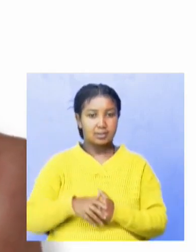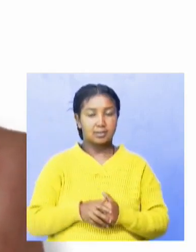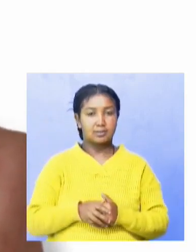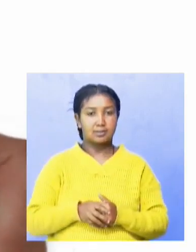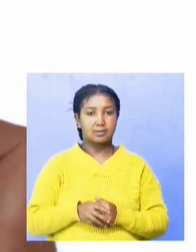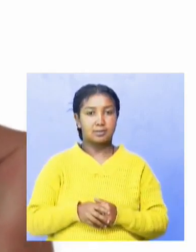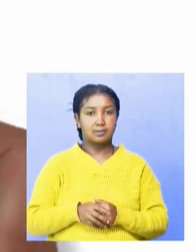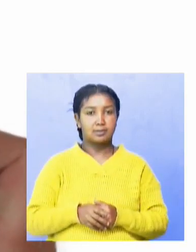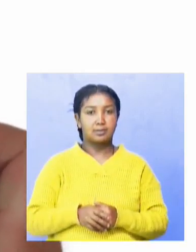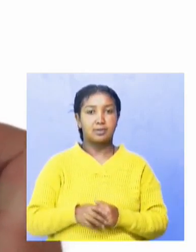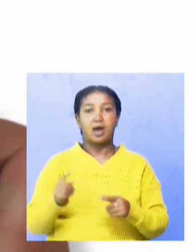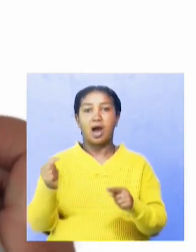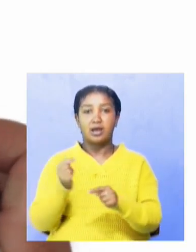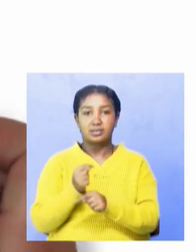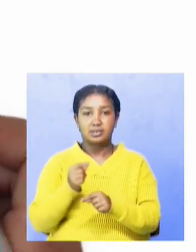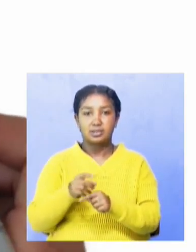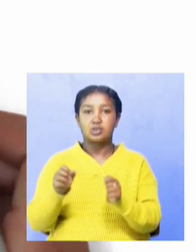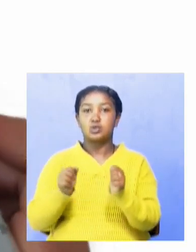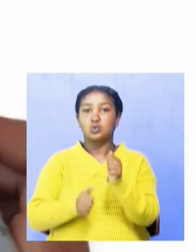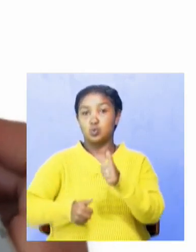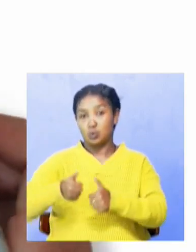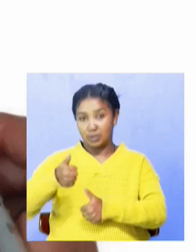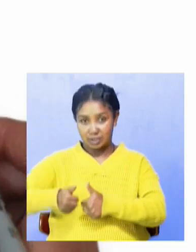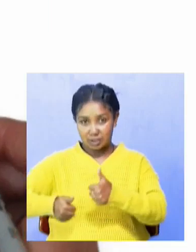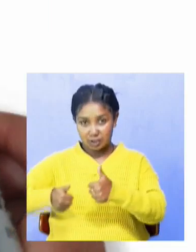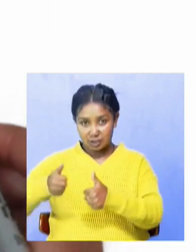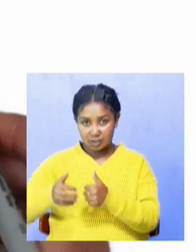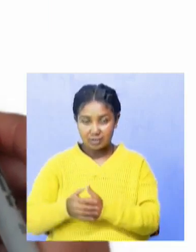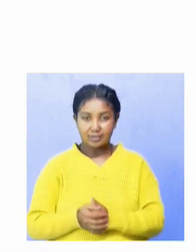Okay, here, actions which